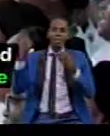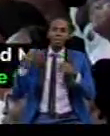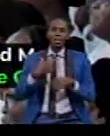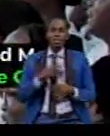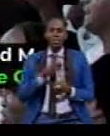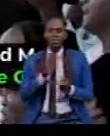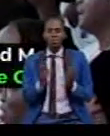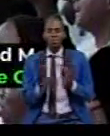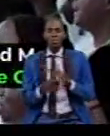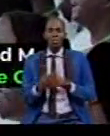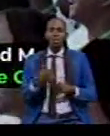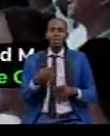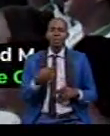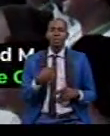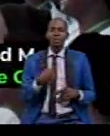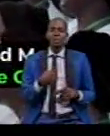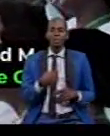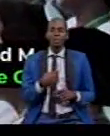So that